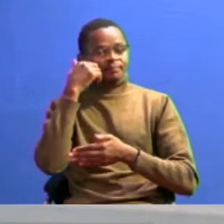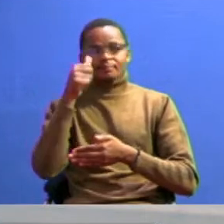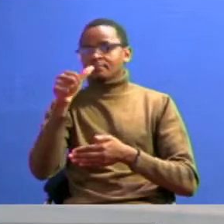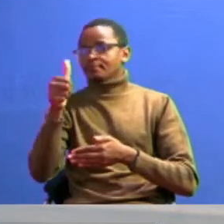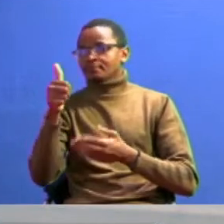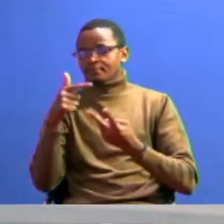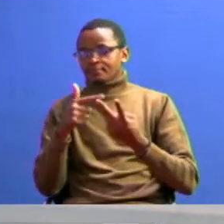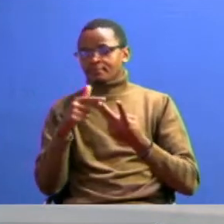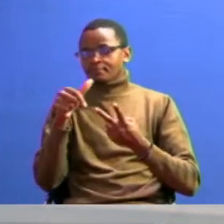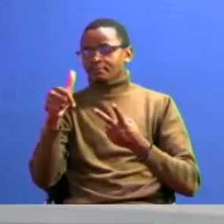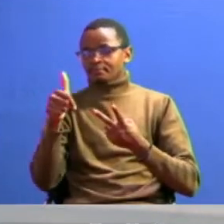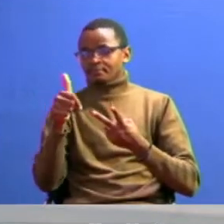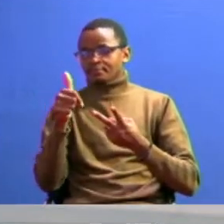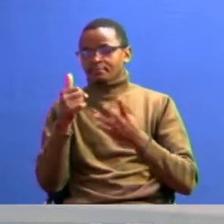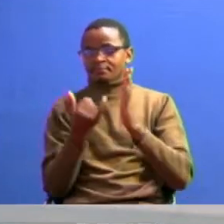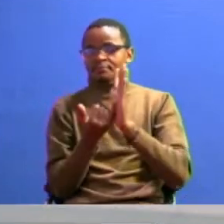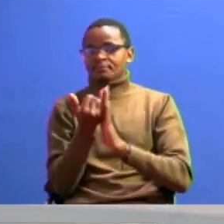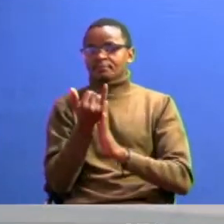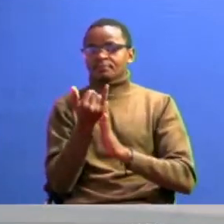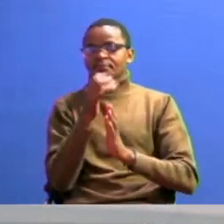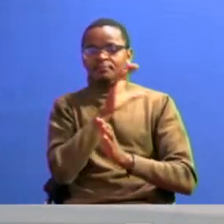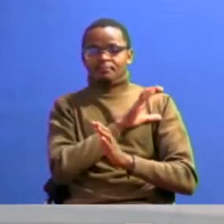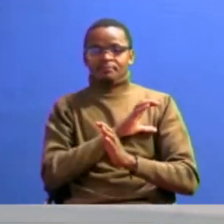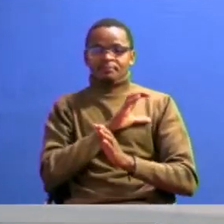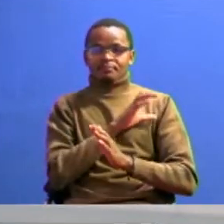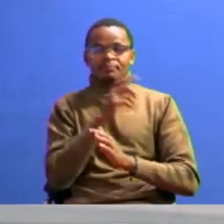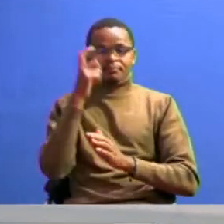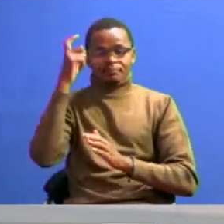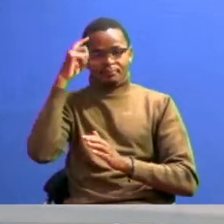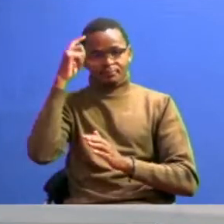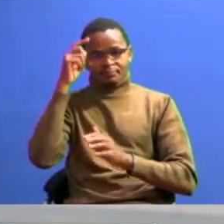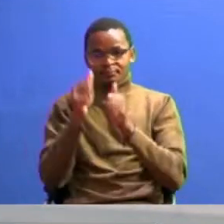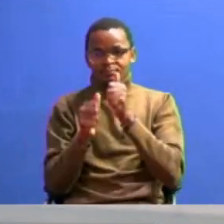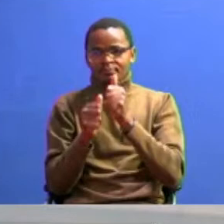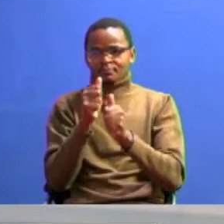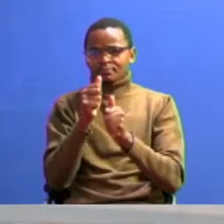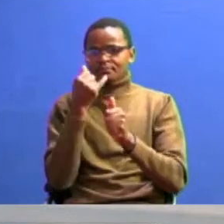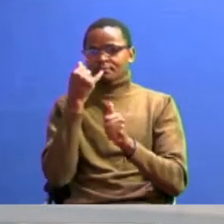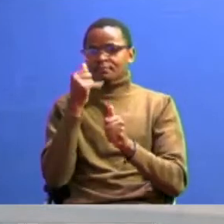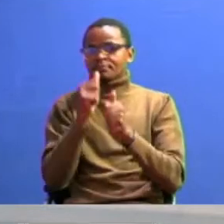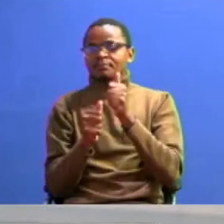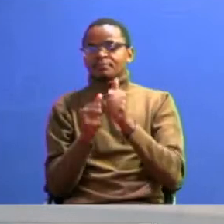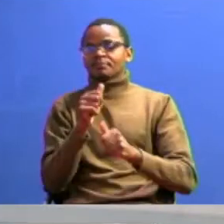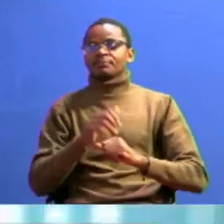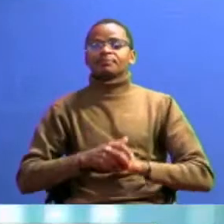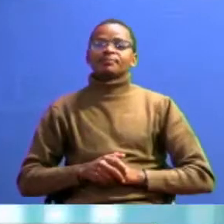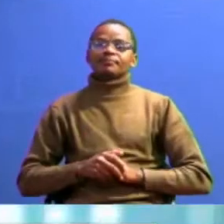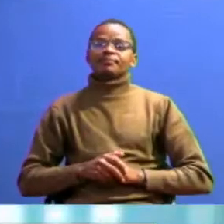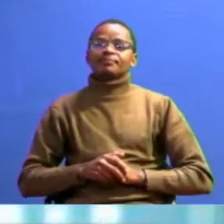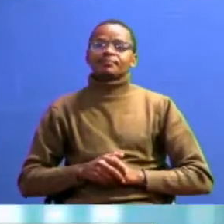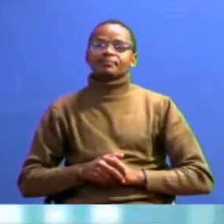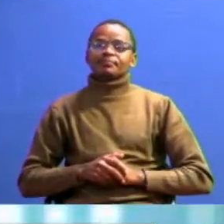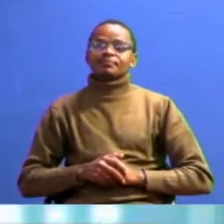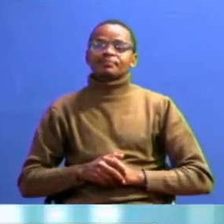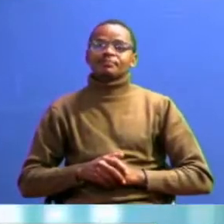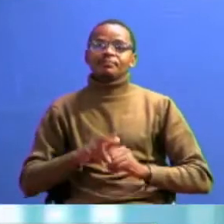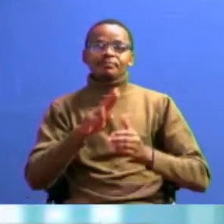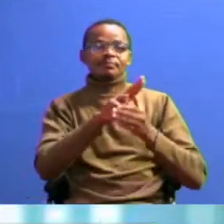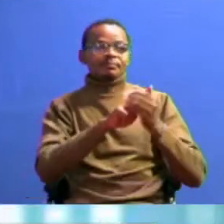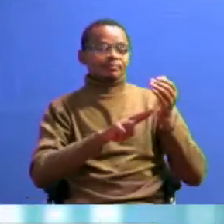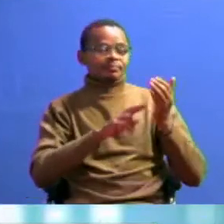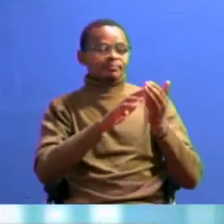drug addiction may increase the symptoms of mental illness. Which is which? Thank you for that. Actually, it's both plus